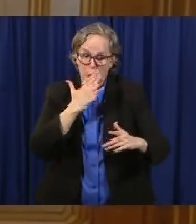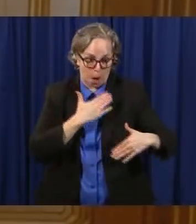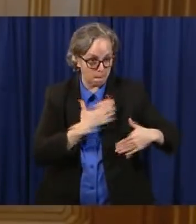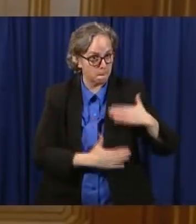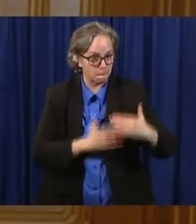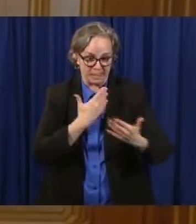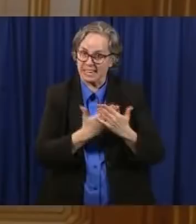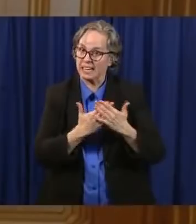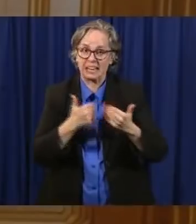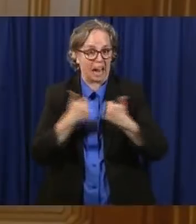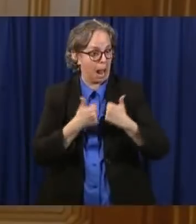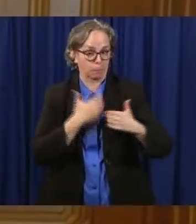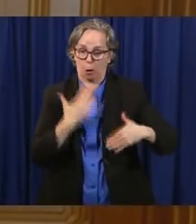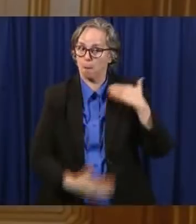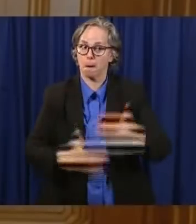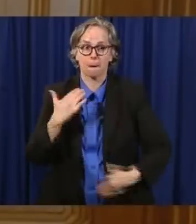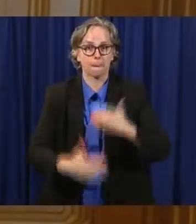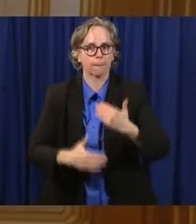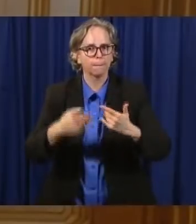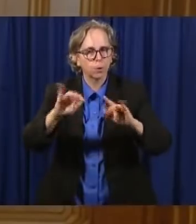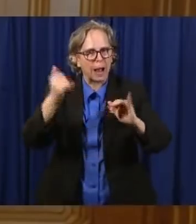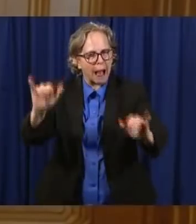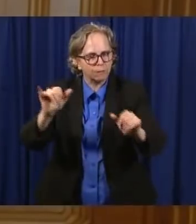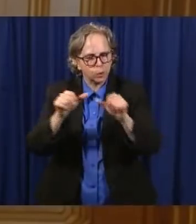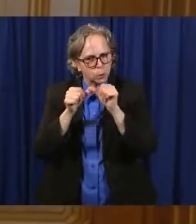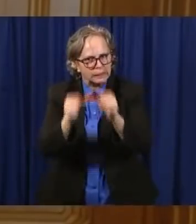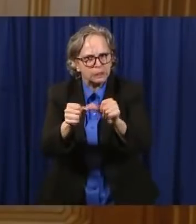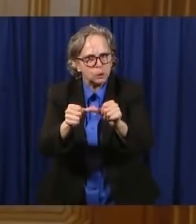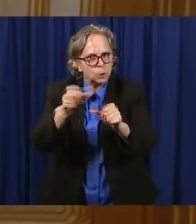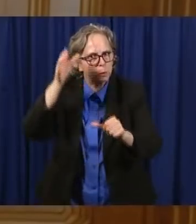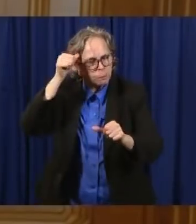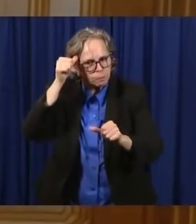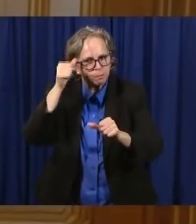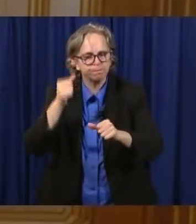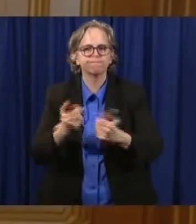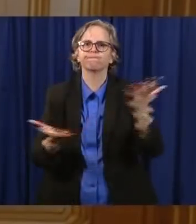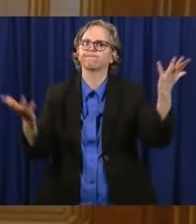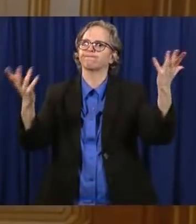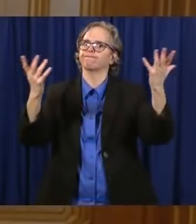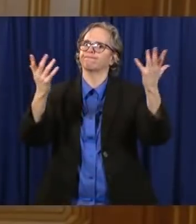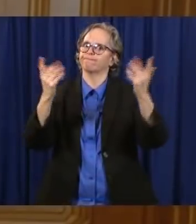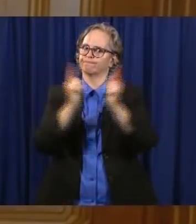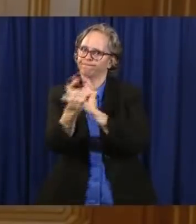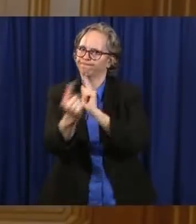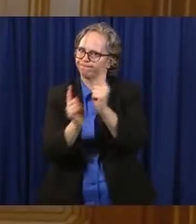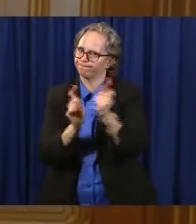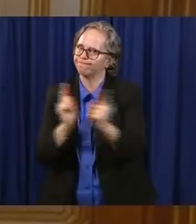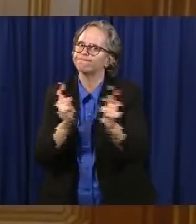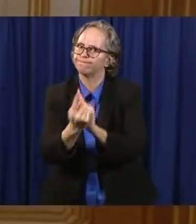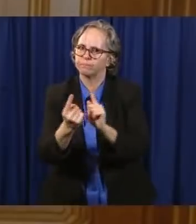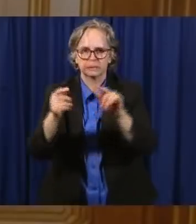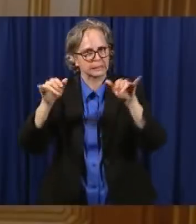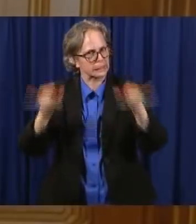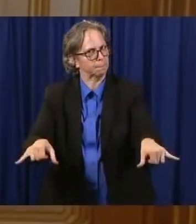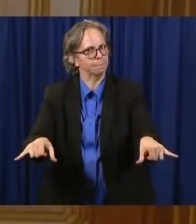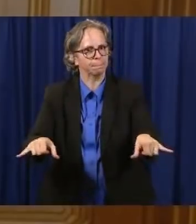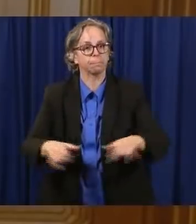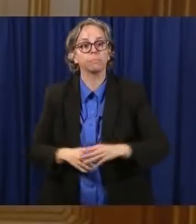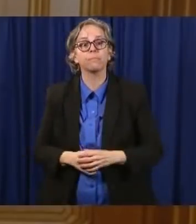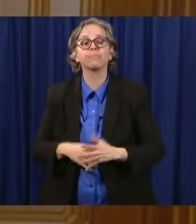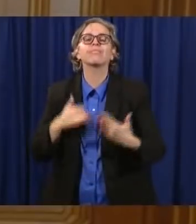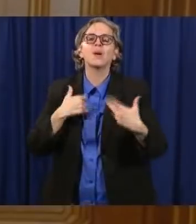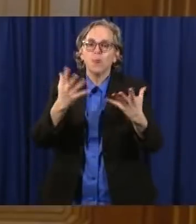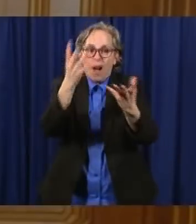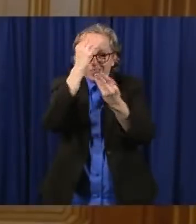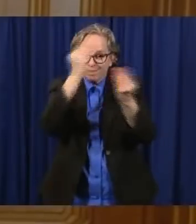to push on. I wanted to give you an indication that we're working just as hard